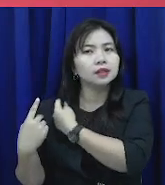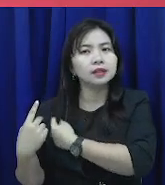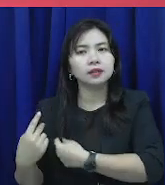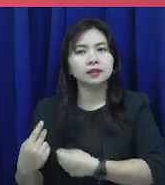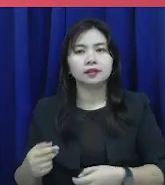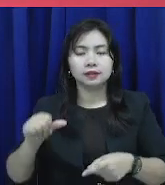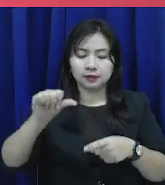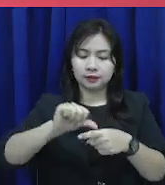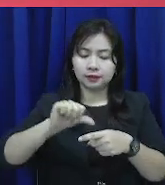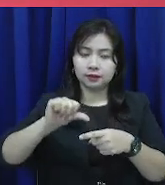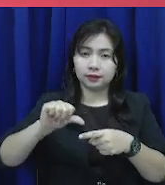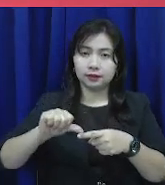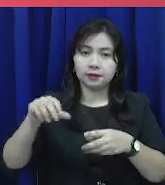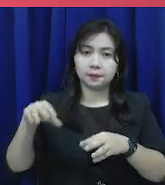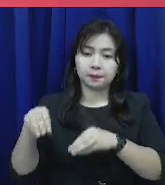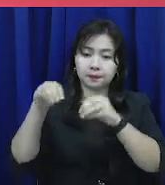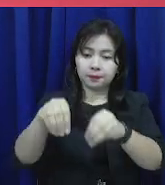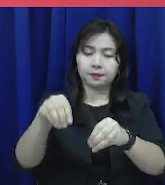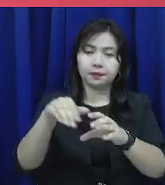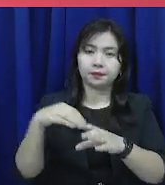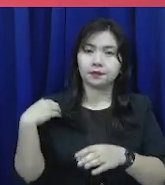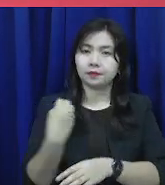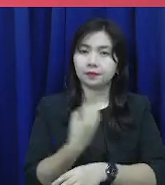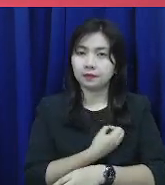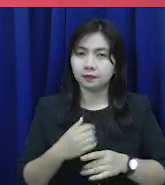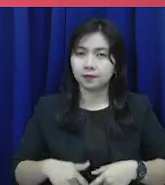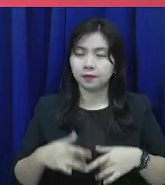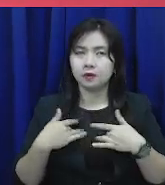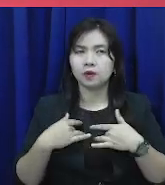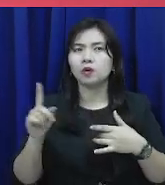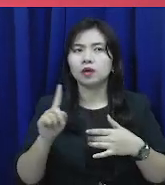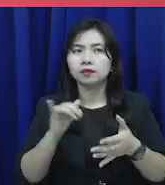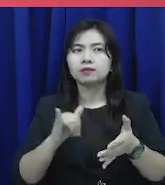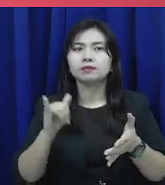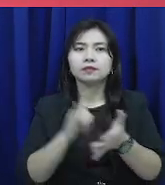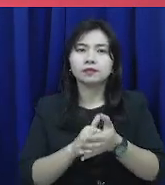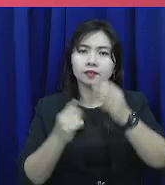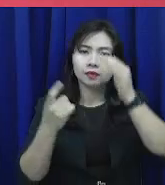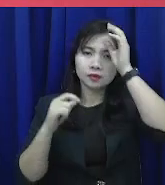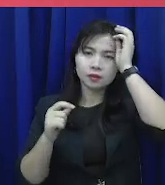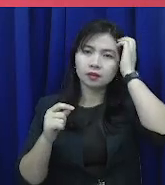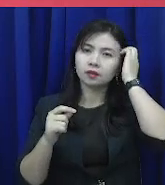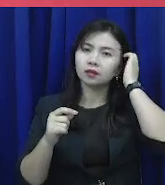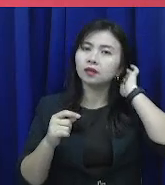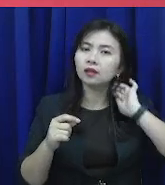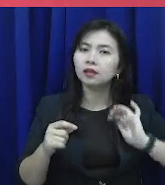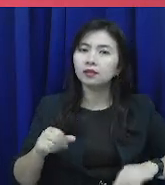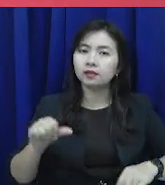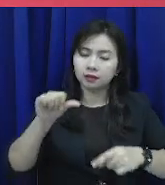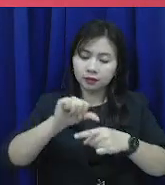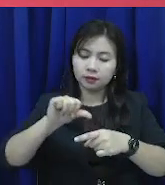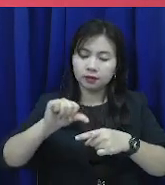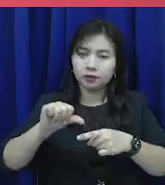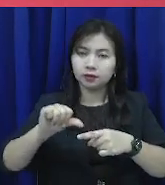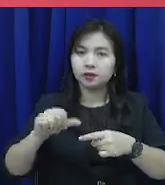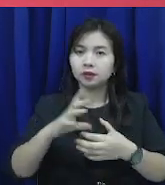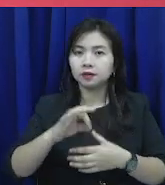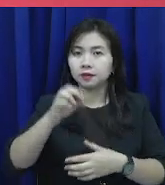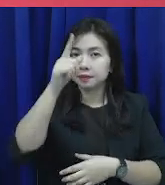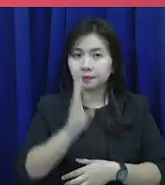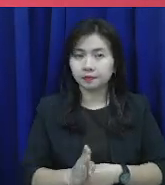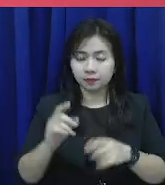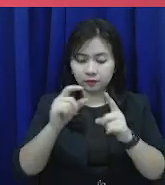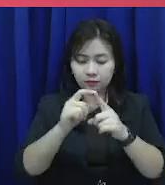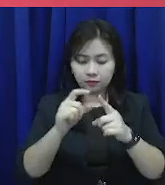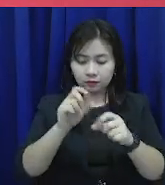in Us Ano po ion the seed of God's word the incorruptible seed you see So cultivation is really